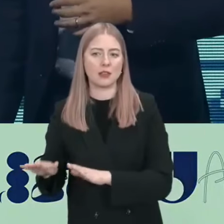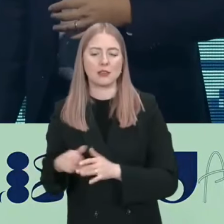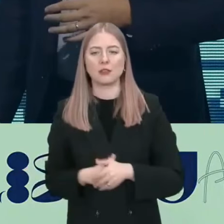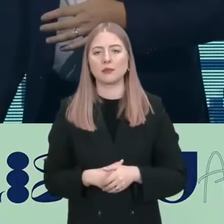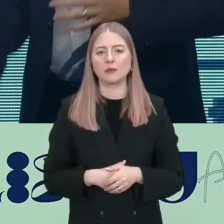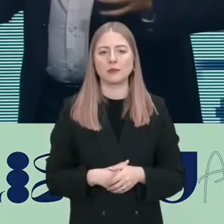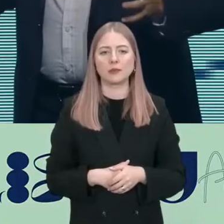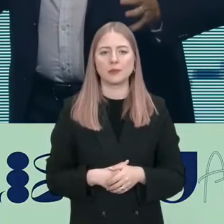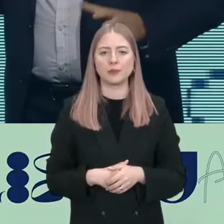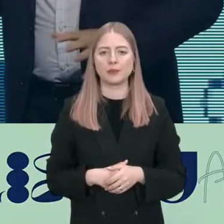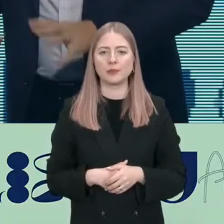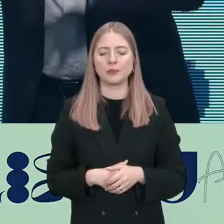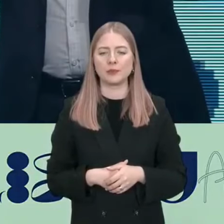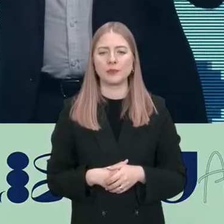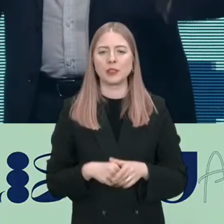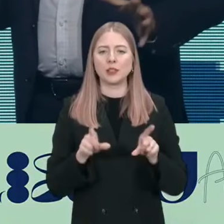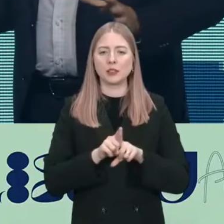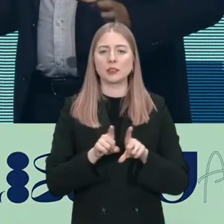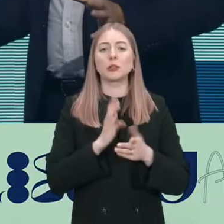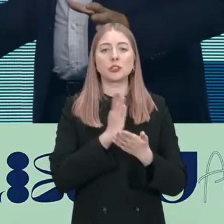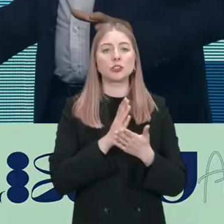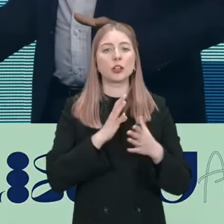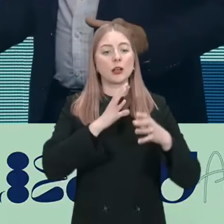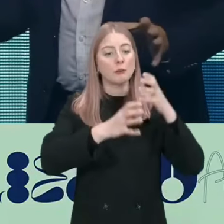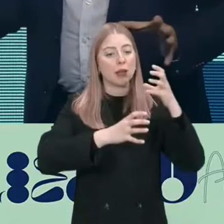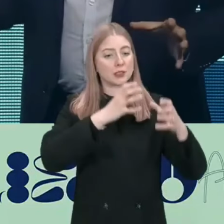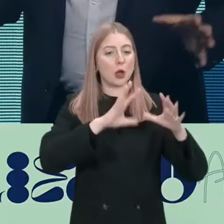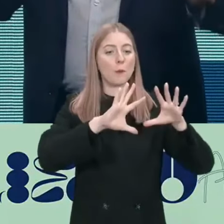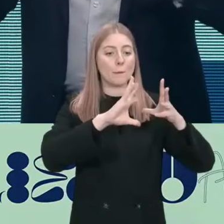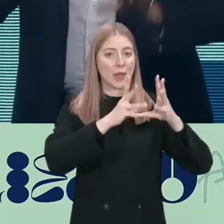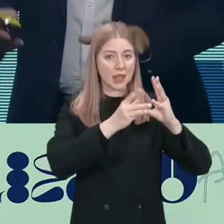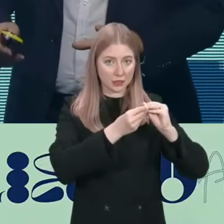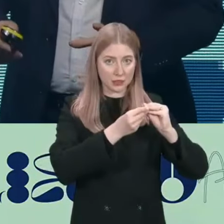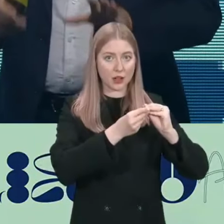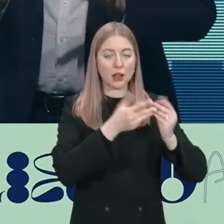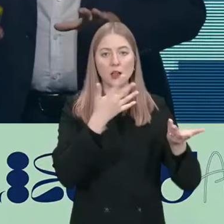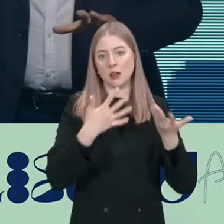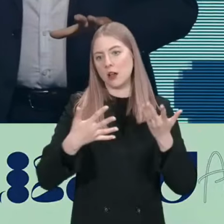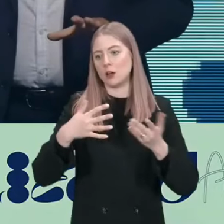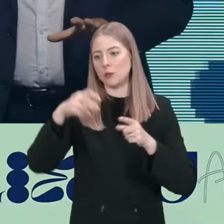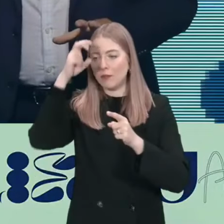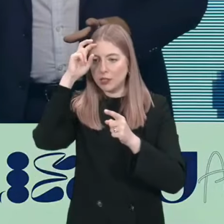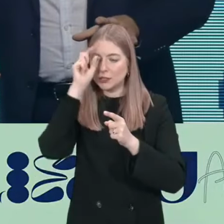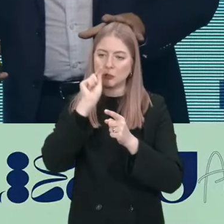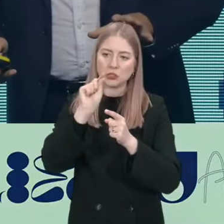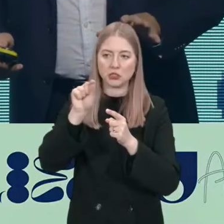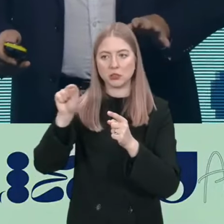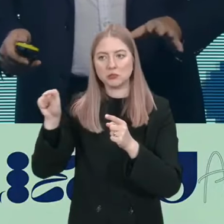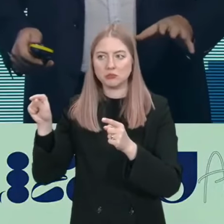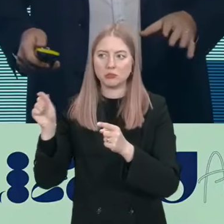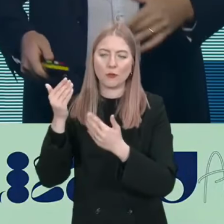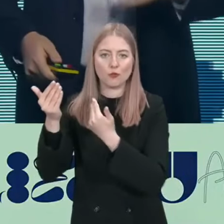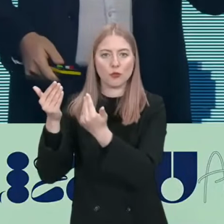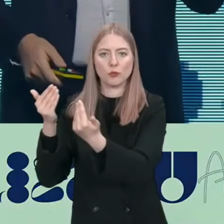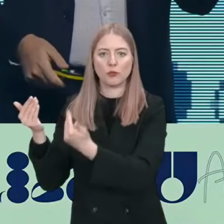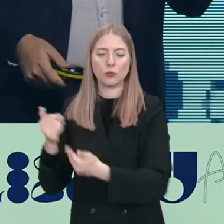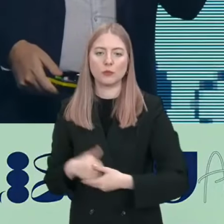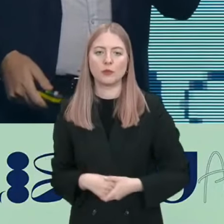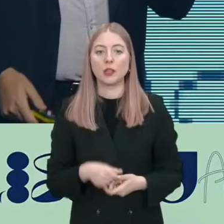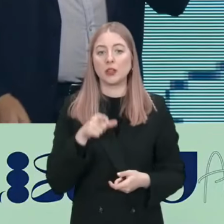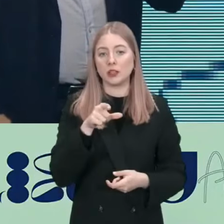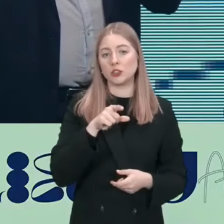Global and bilateral in terms of its impact. So everything that we experience in business can be plotted on this graph, right? And I